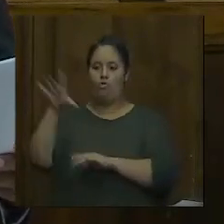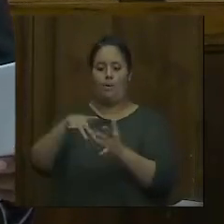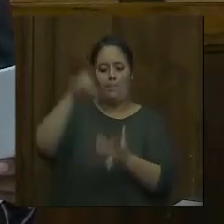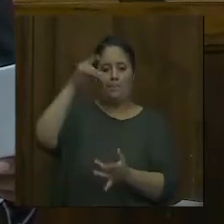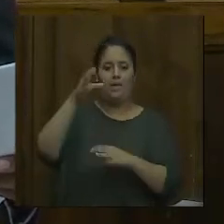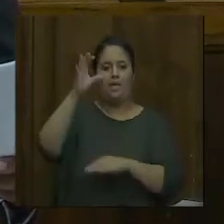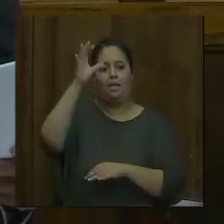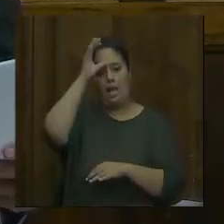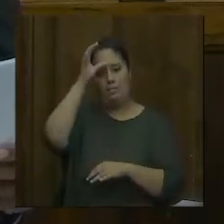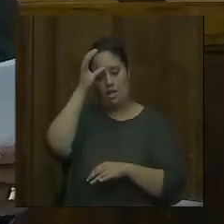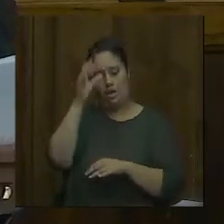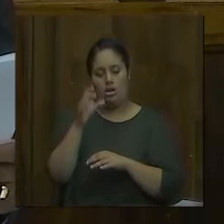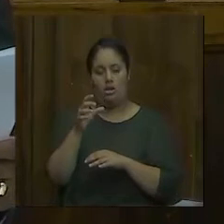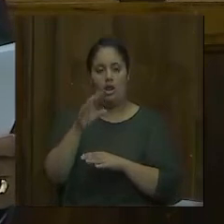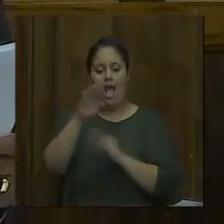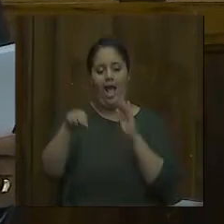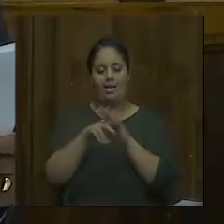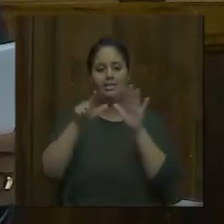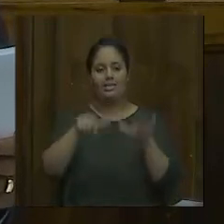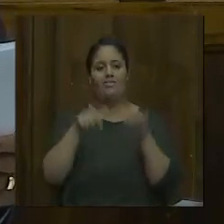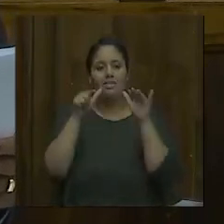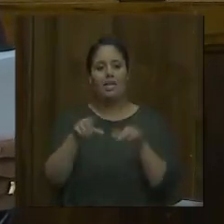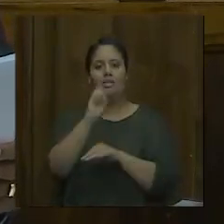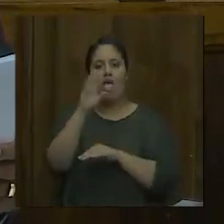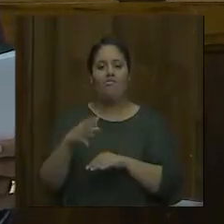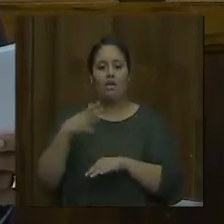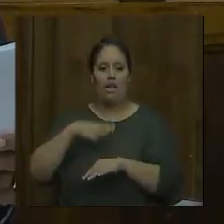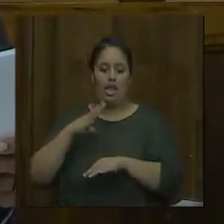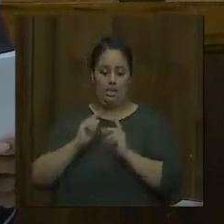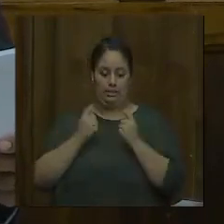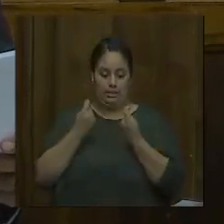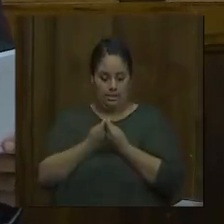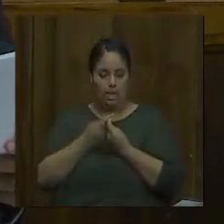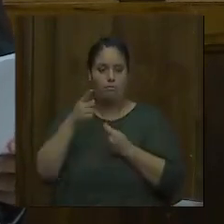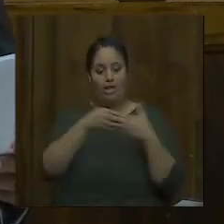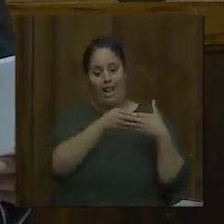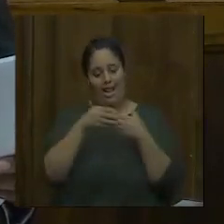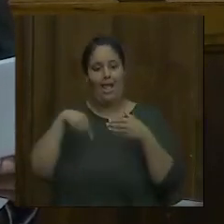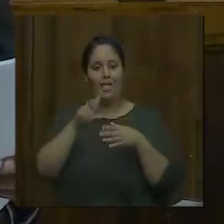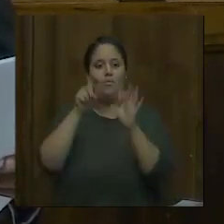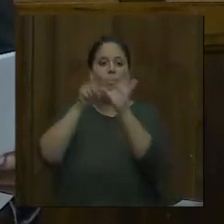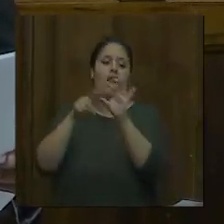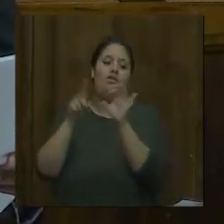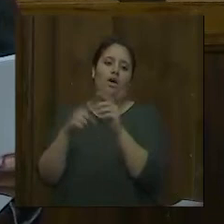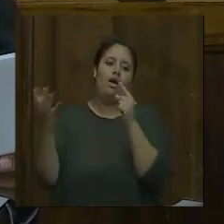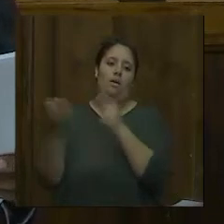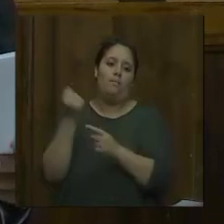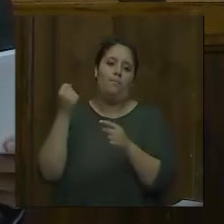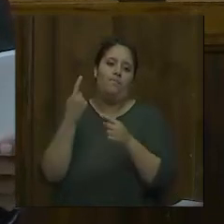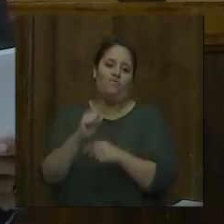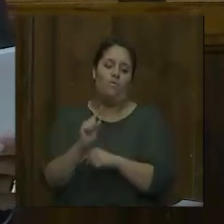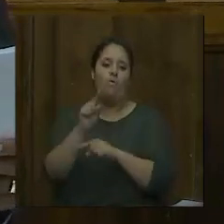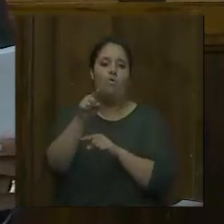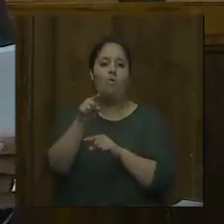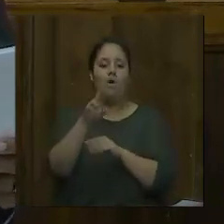the captain of the under-17 South African ladies team and led them to qualification for